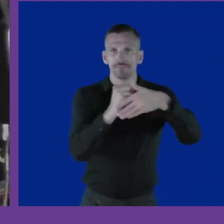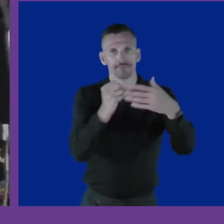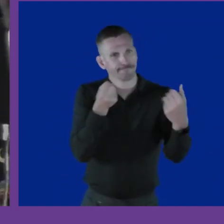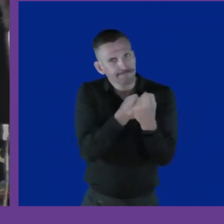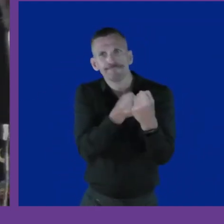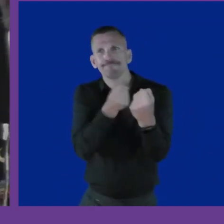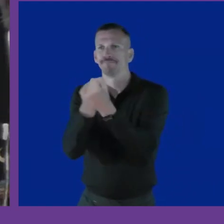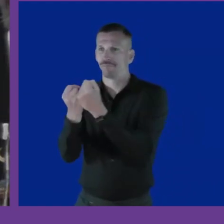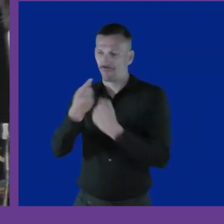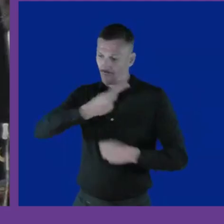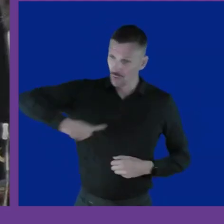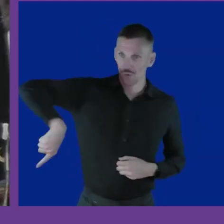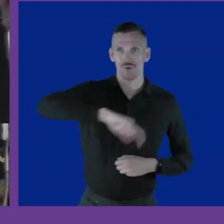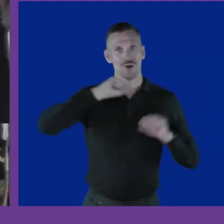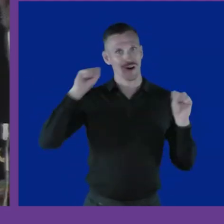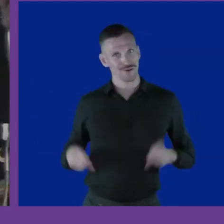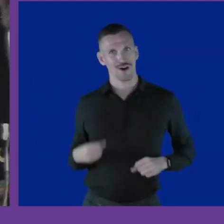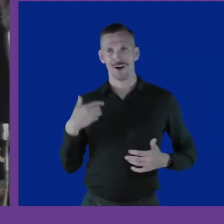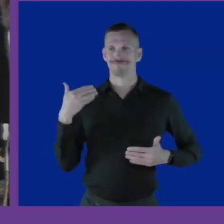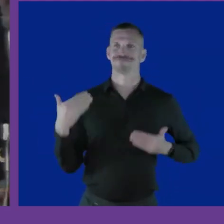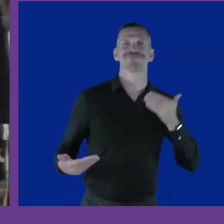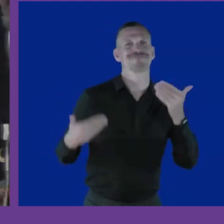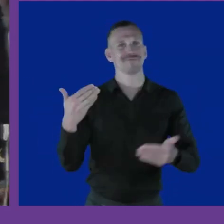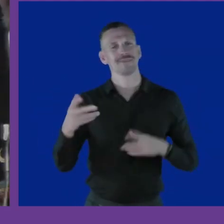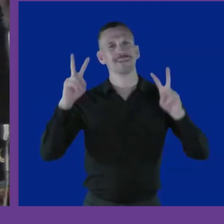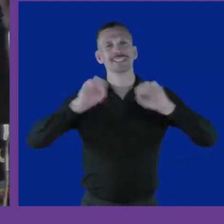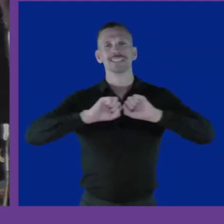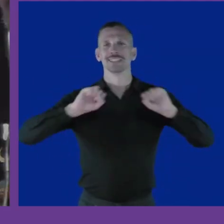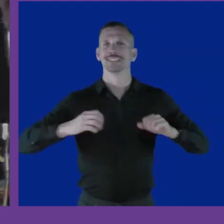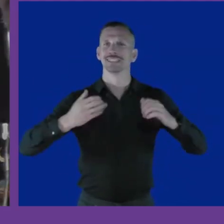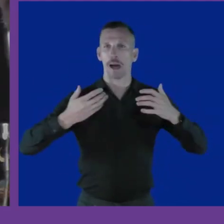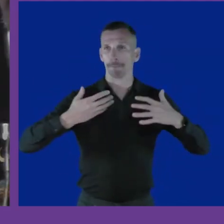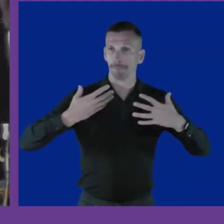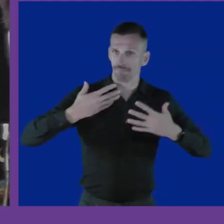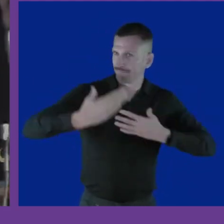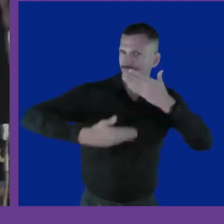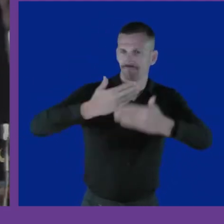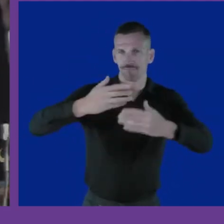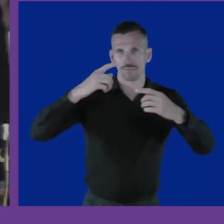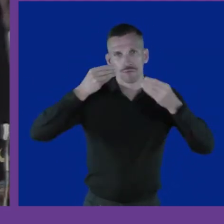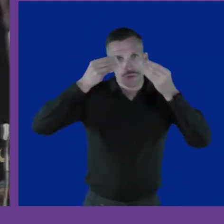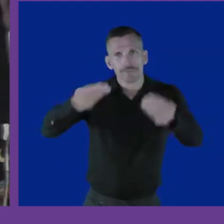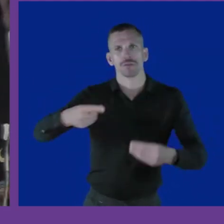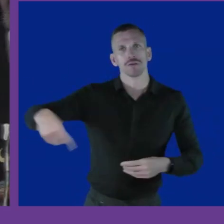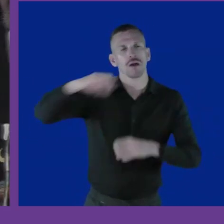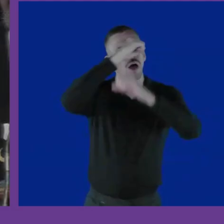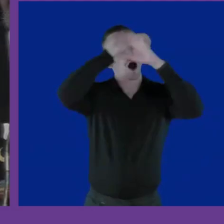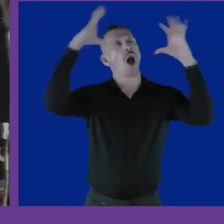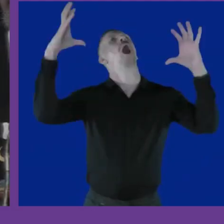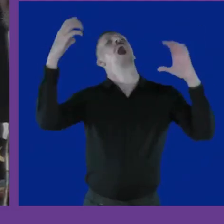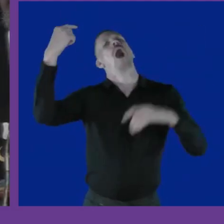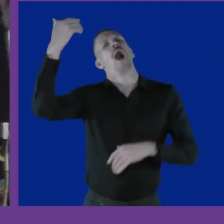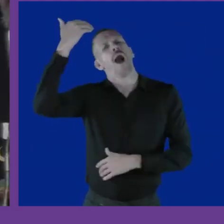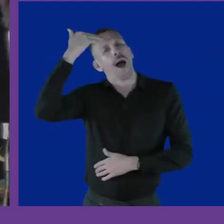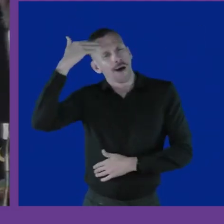to create an ecosystem where everybody understands, why we're doing this and how we should make this